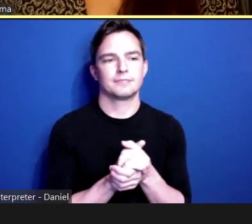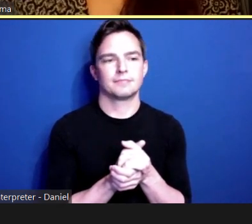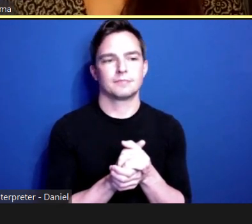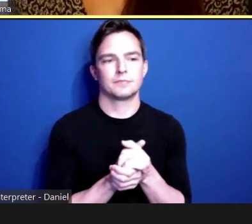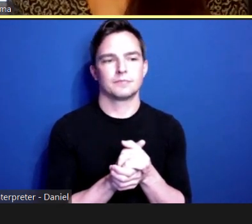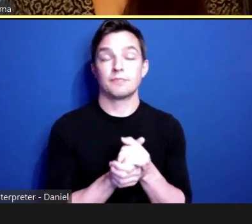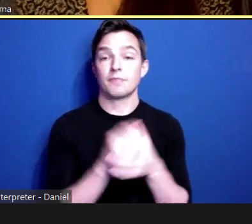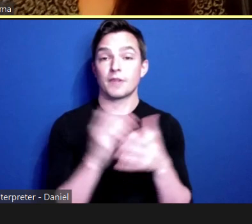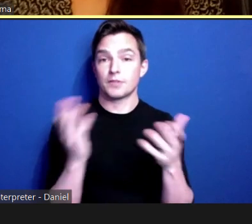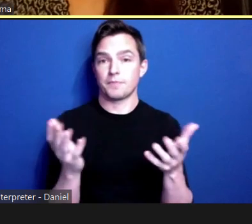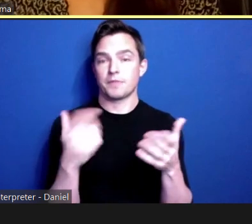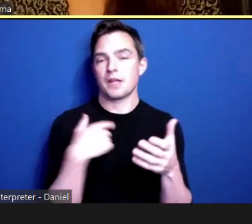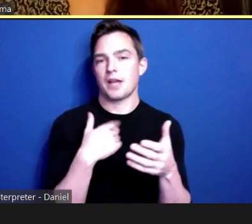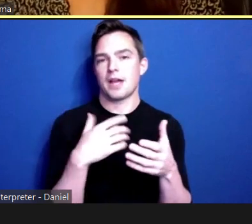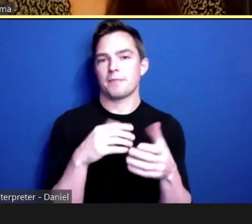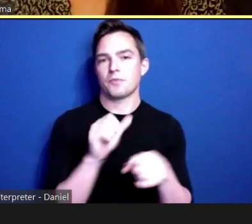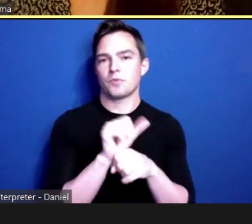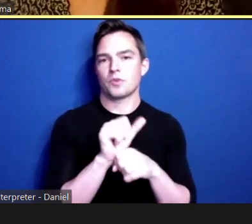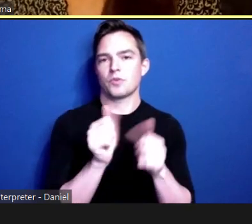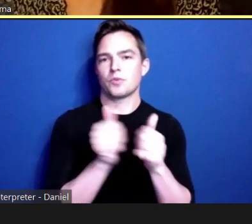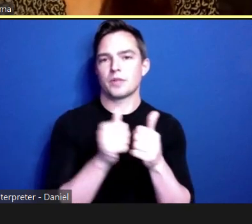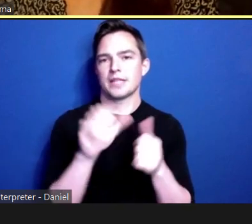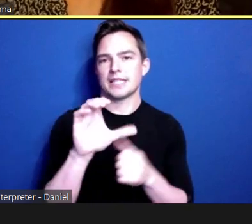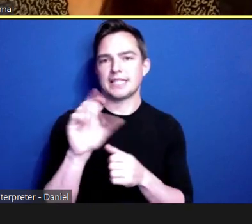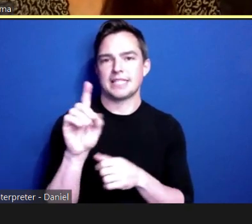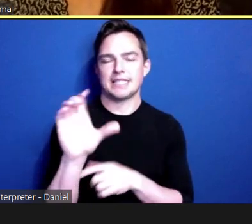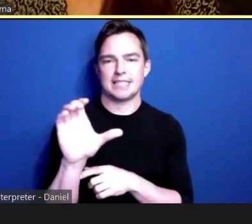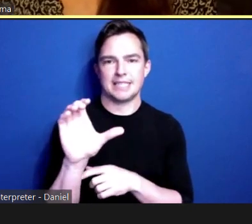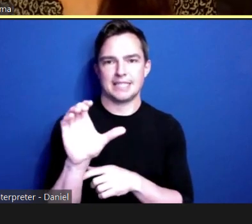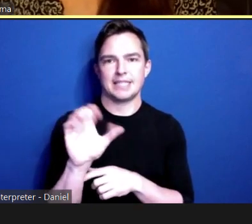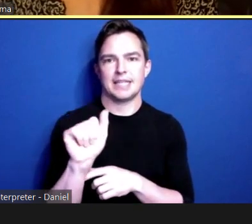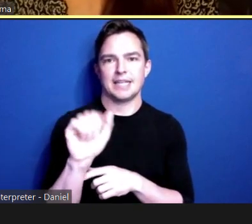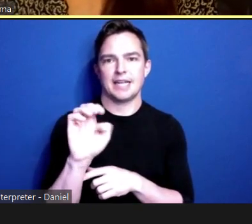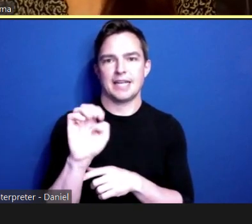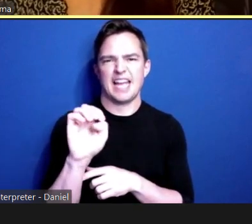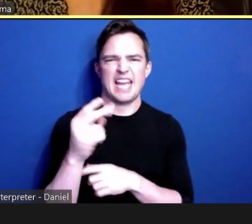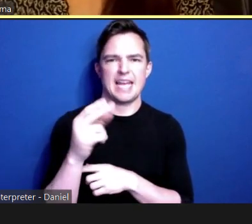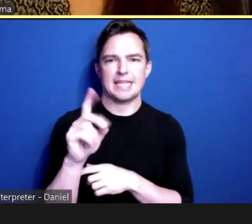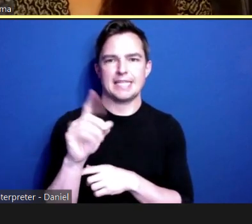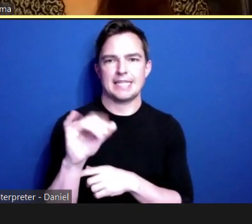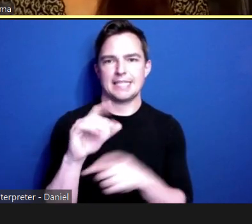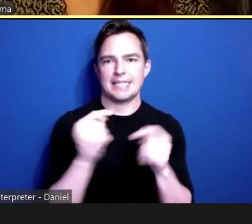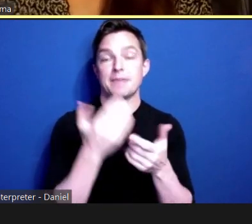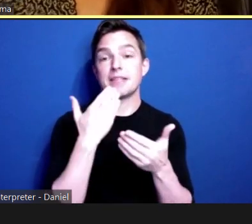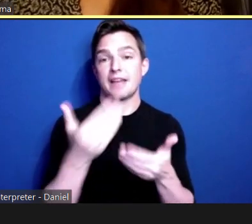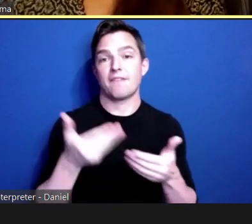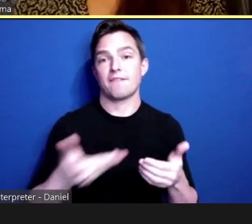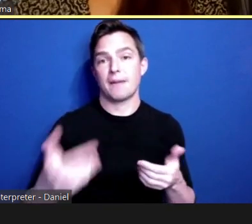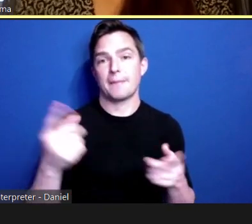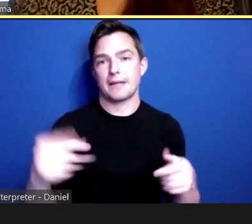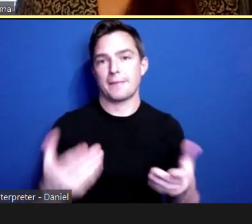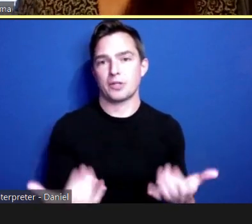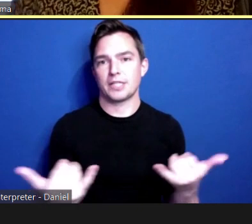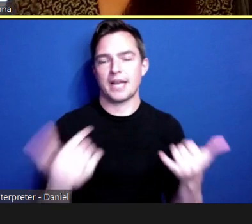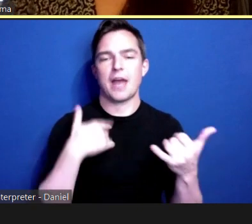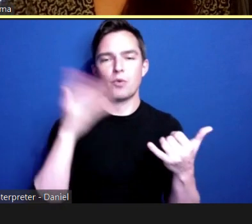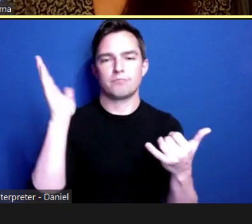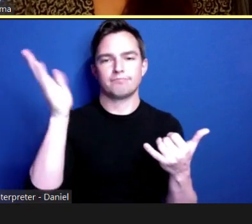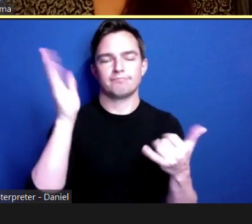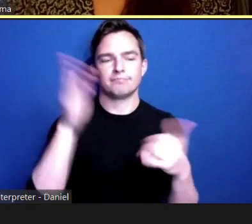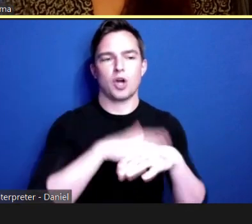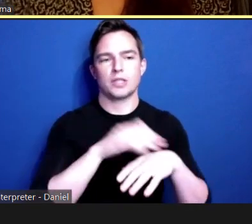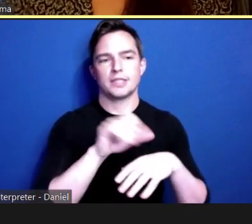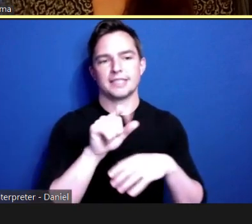So I'm with the CDC EHDI team, so thank you for having me today. I will be presenting on the status